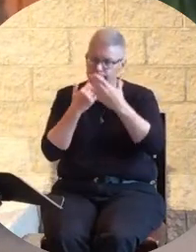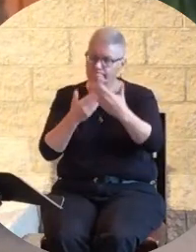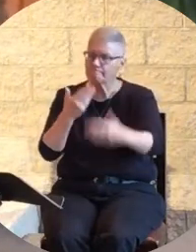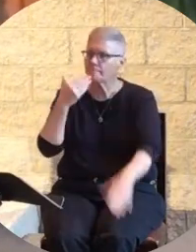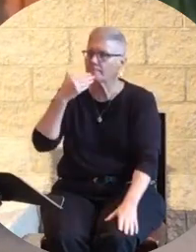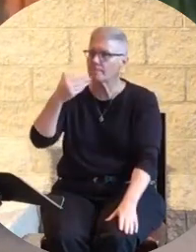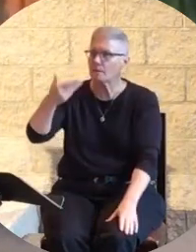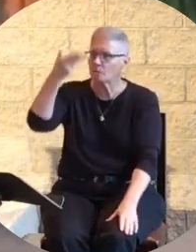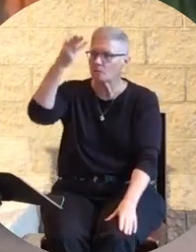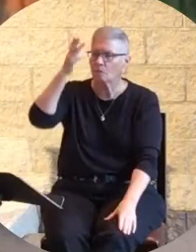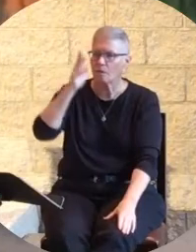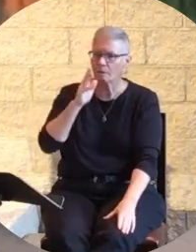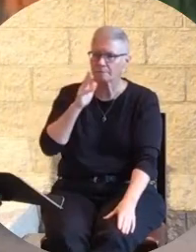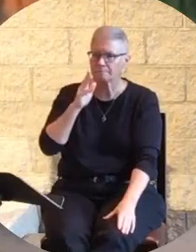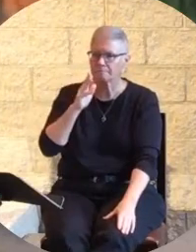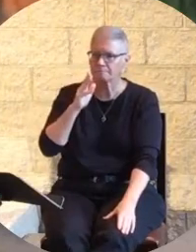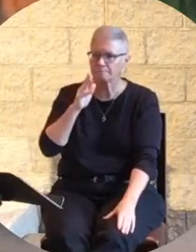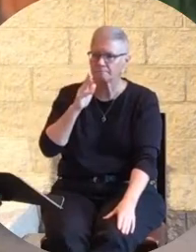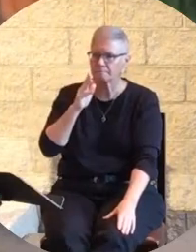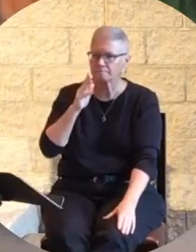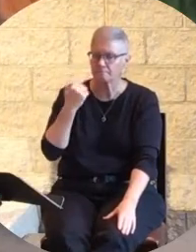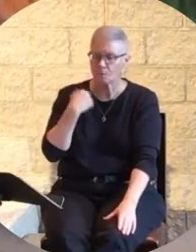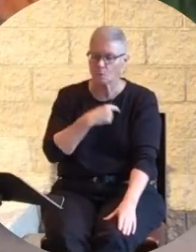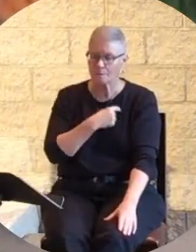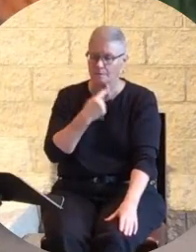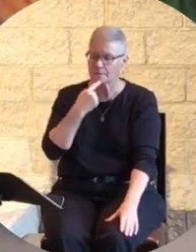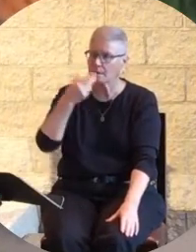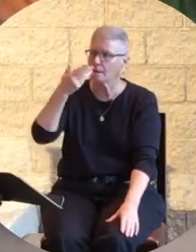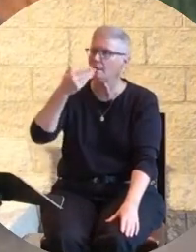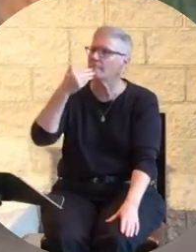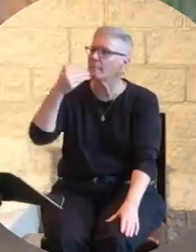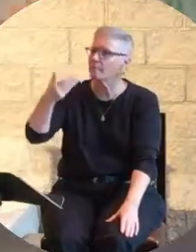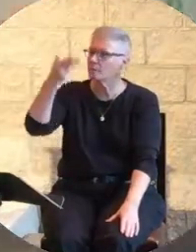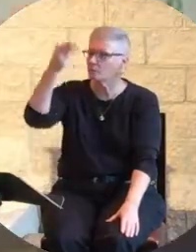God. And we say, thank you, God.